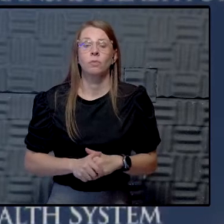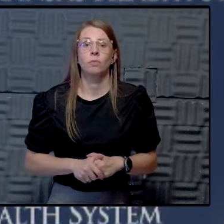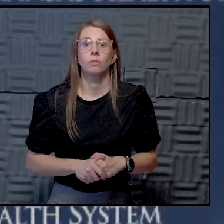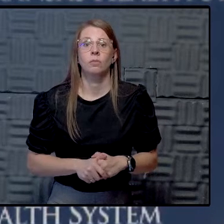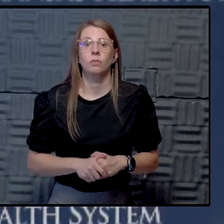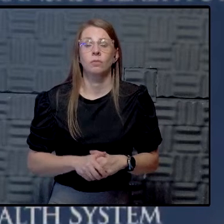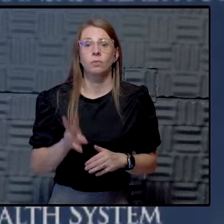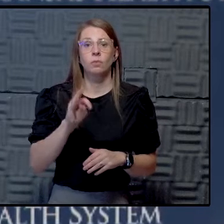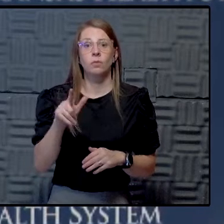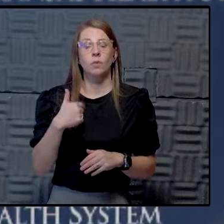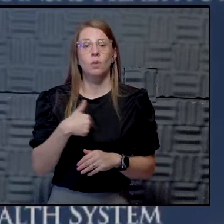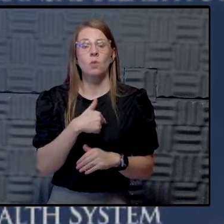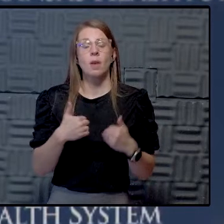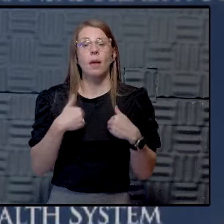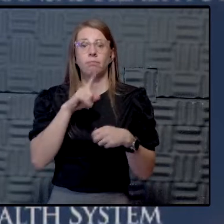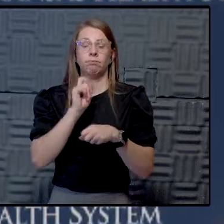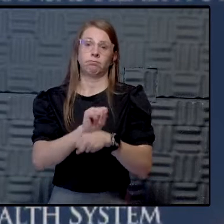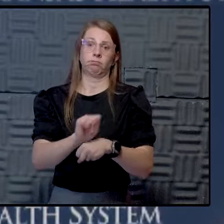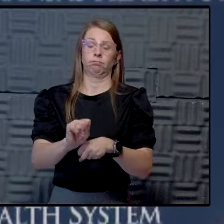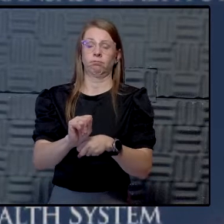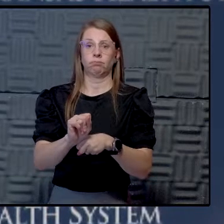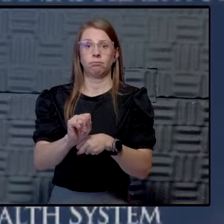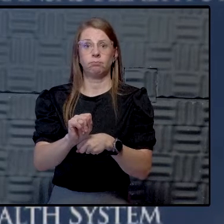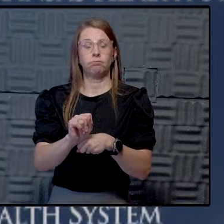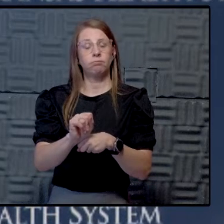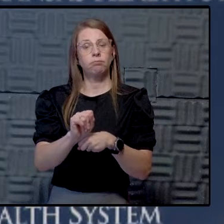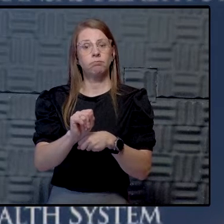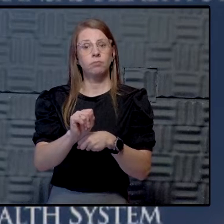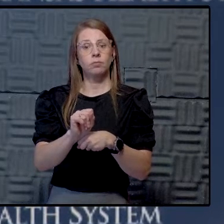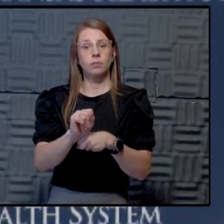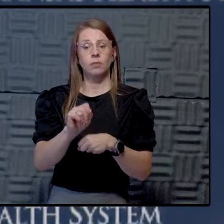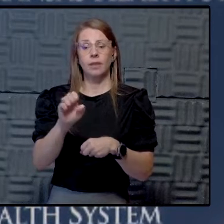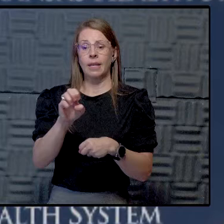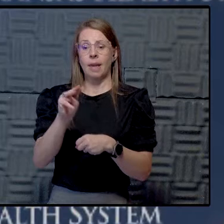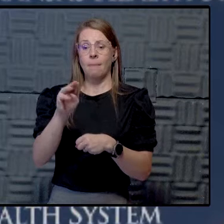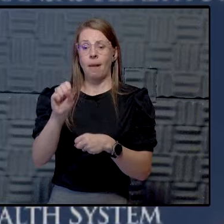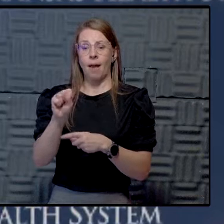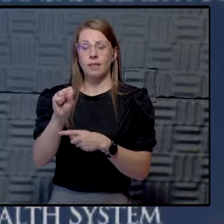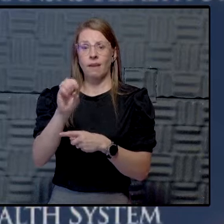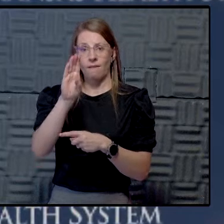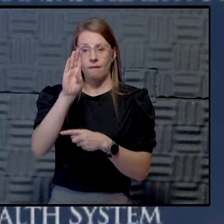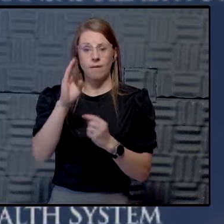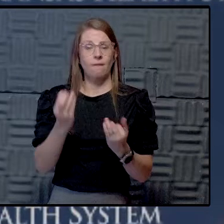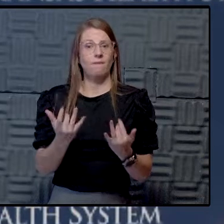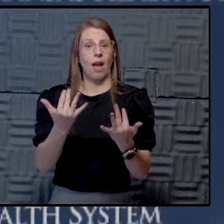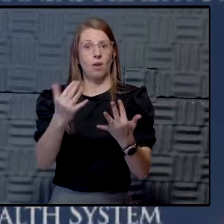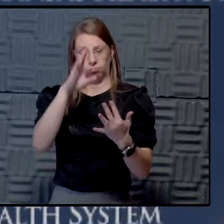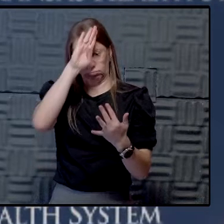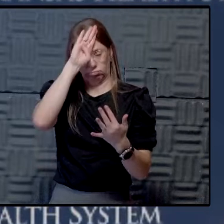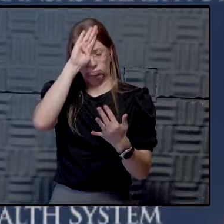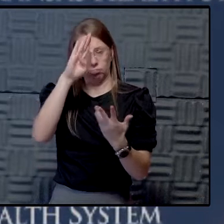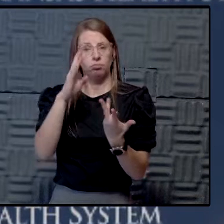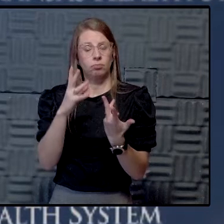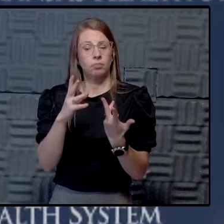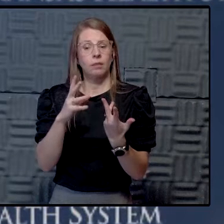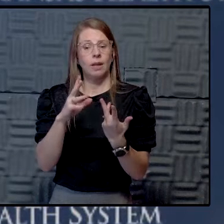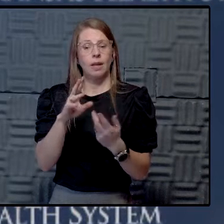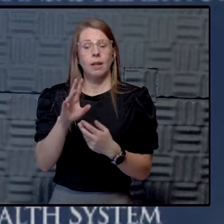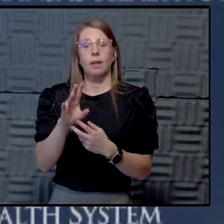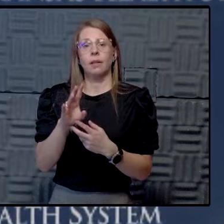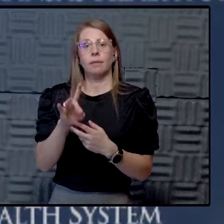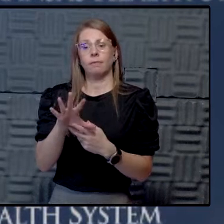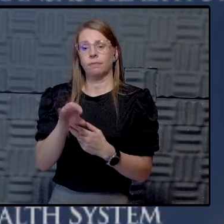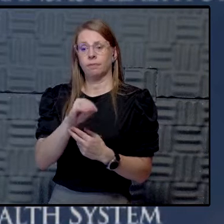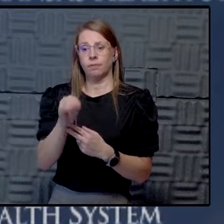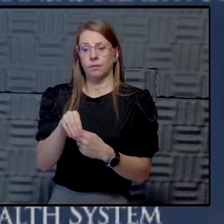Well, we had really good uptake in the fire and EMS services. We had 85–90% of our providers and